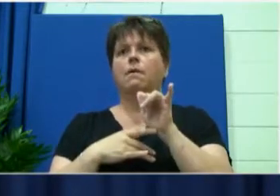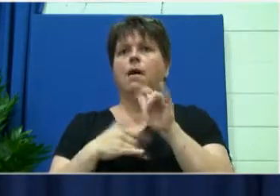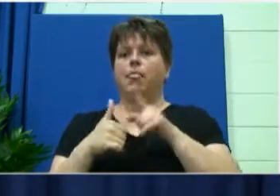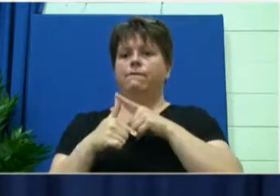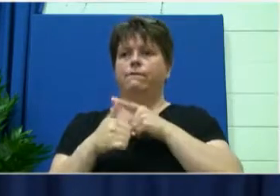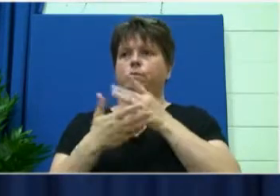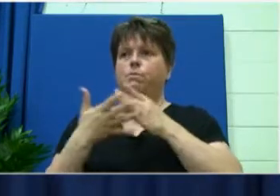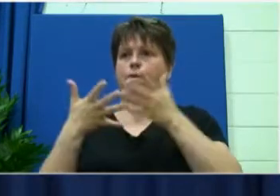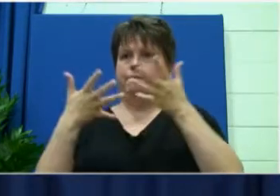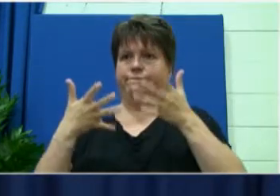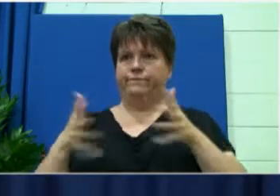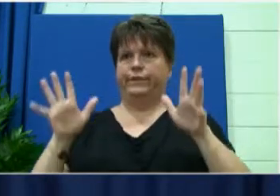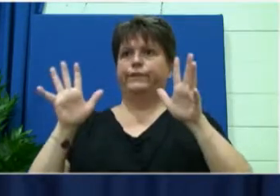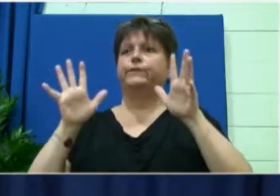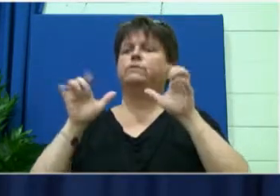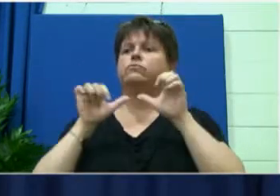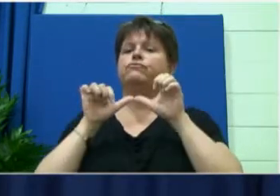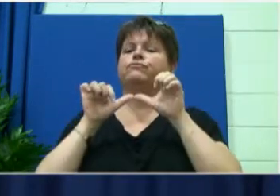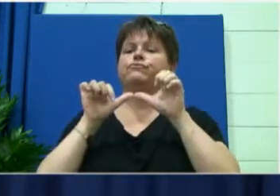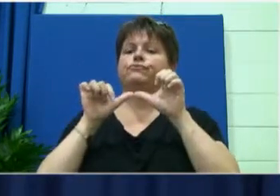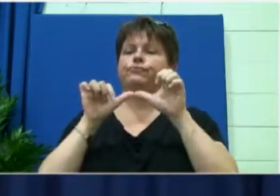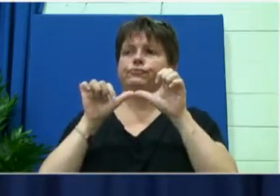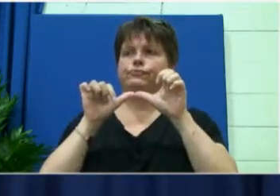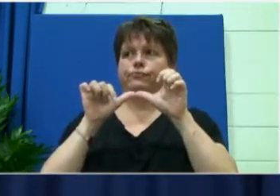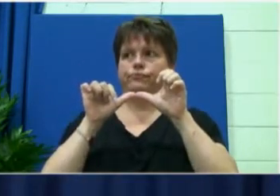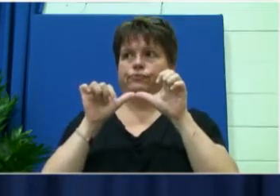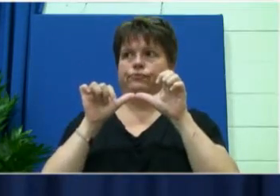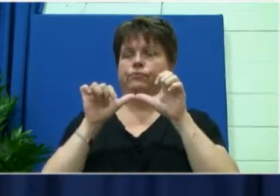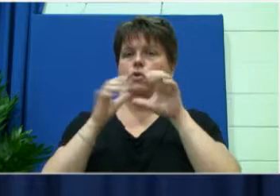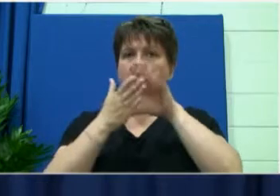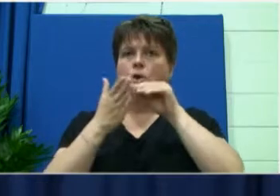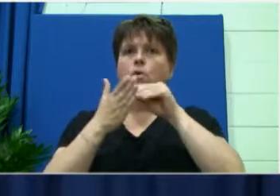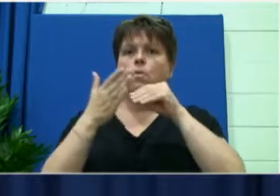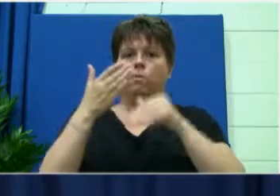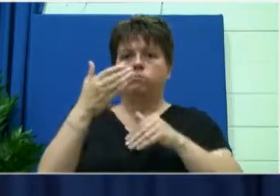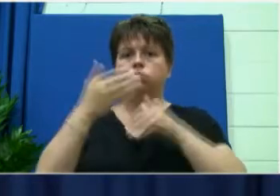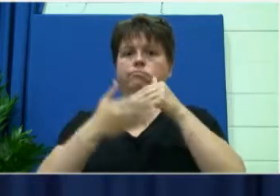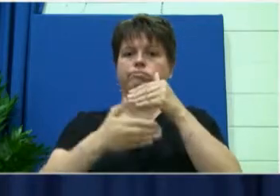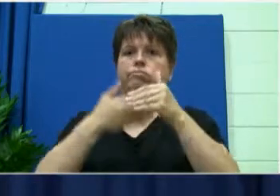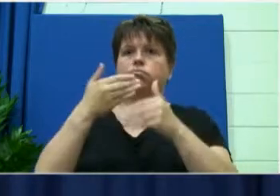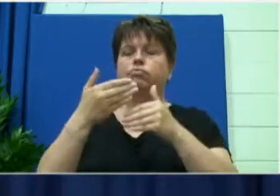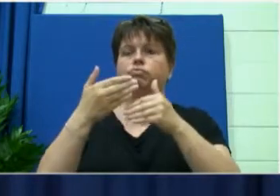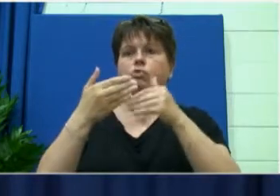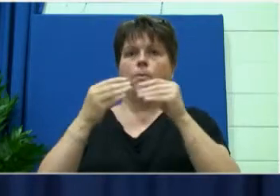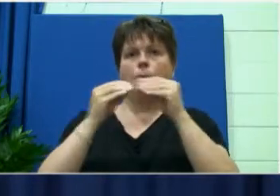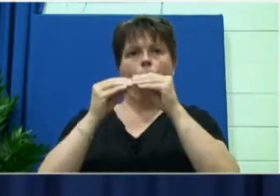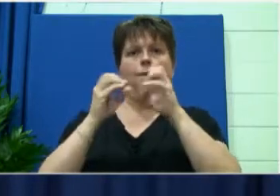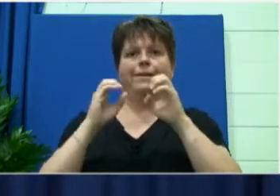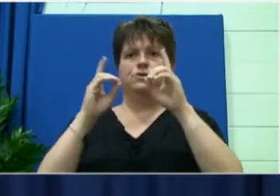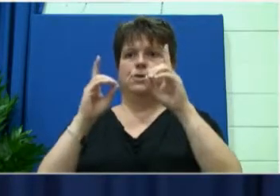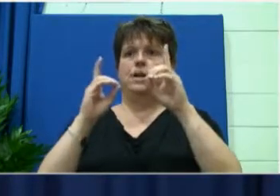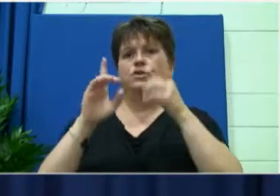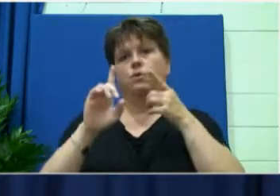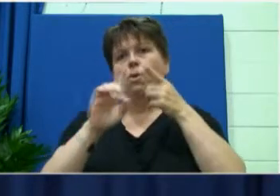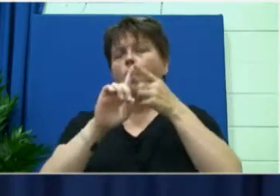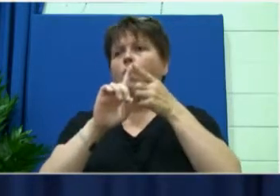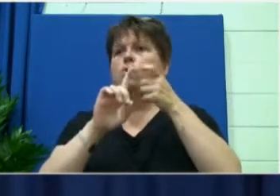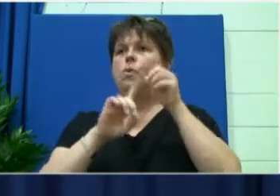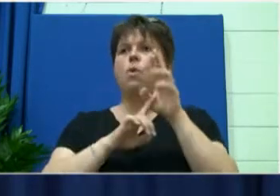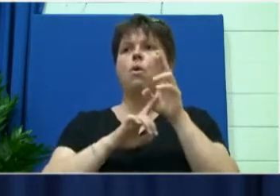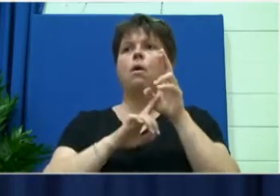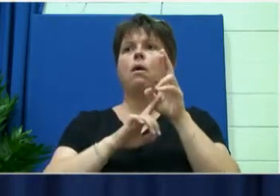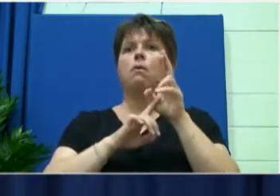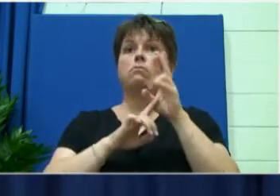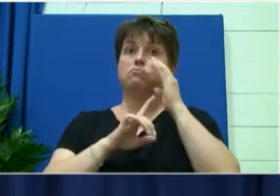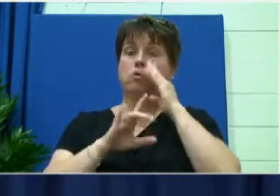first step of continued learning as you move on with your higher education goals or